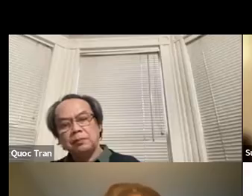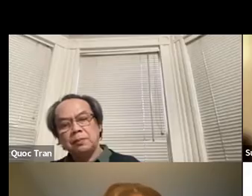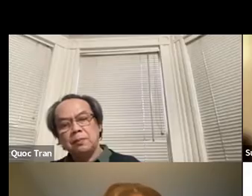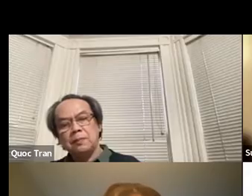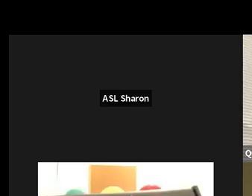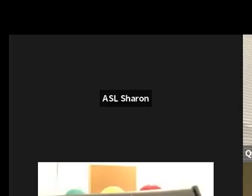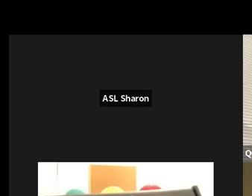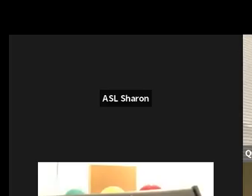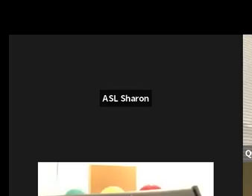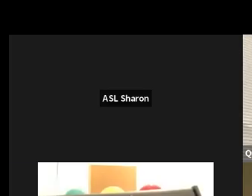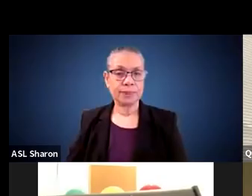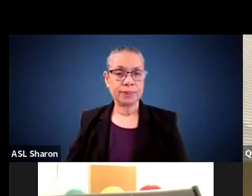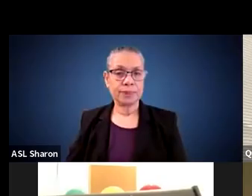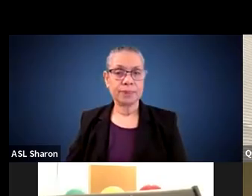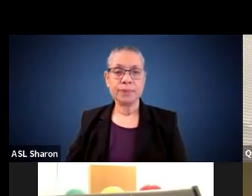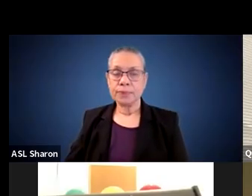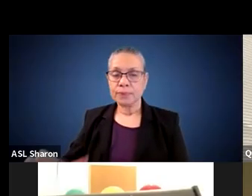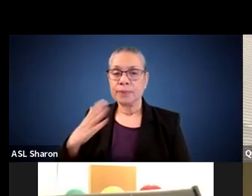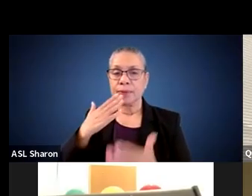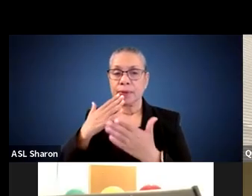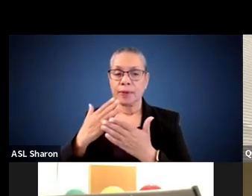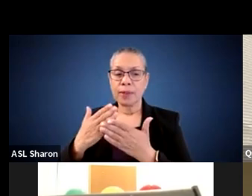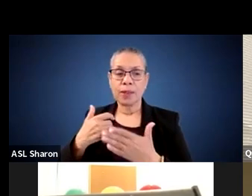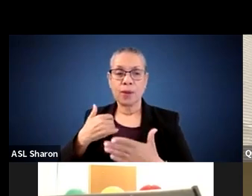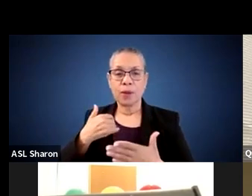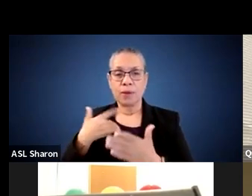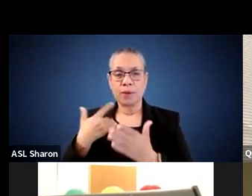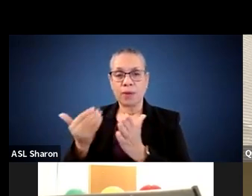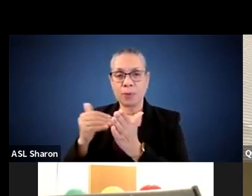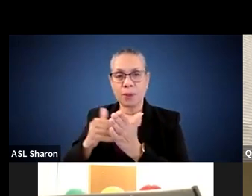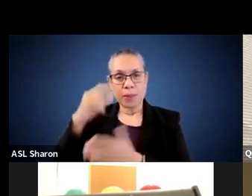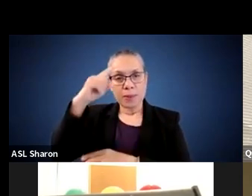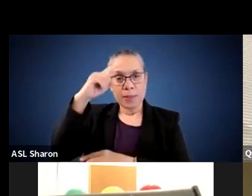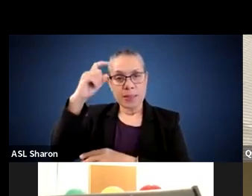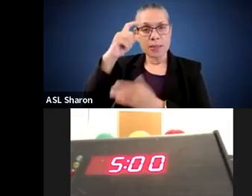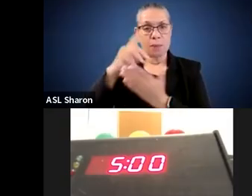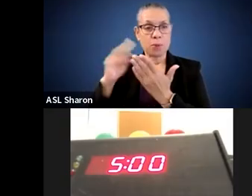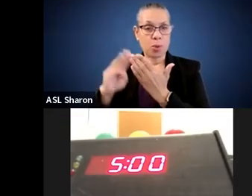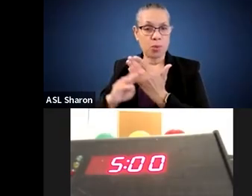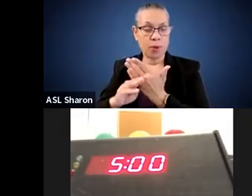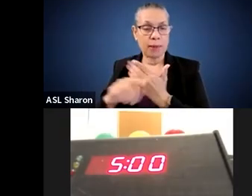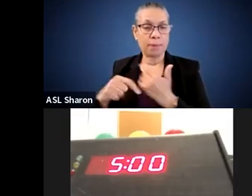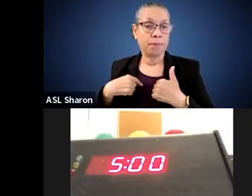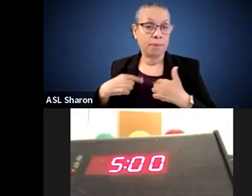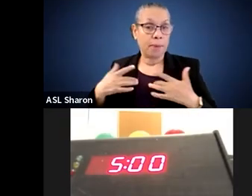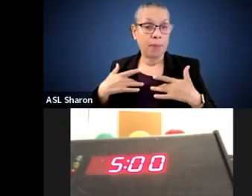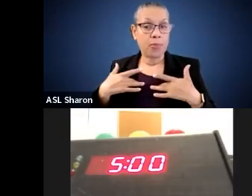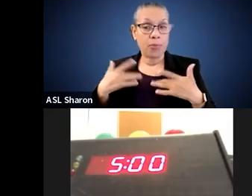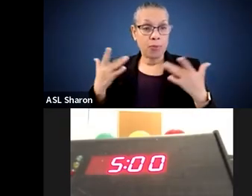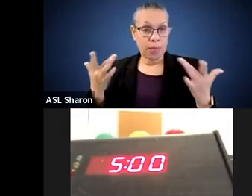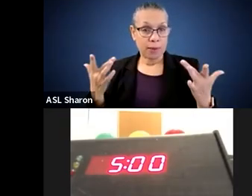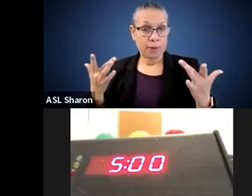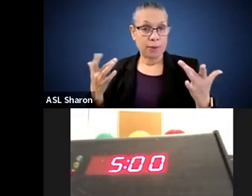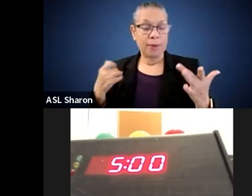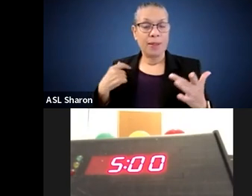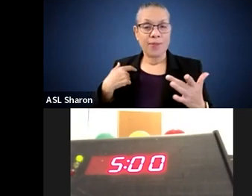um superintendent I echo my fellow members comments about the summer programming I'm excited that you appear to